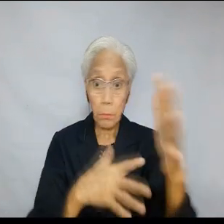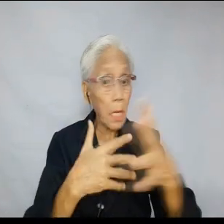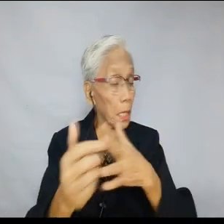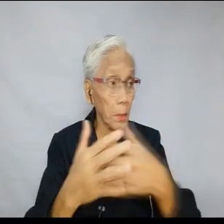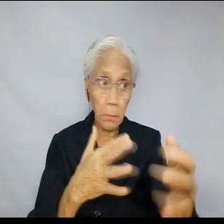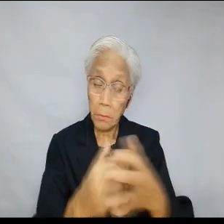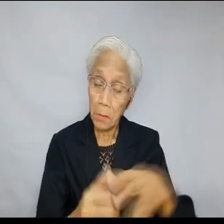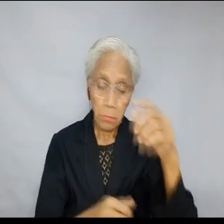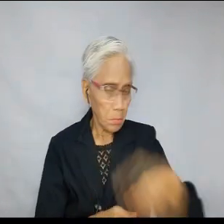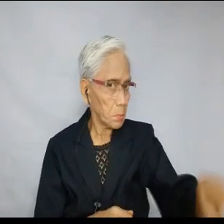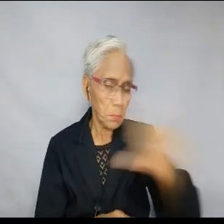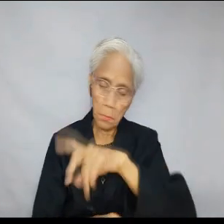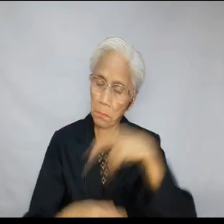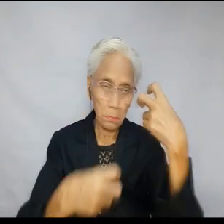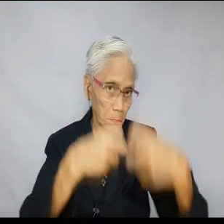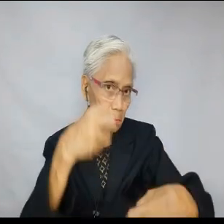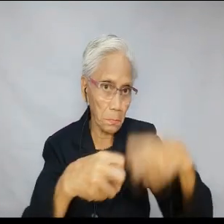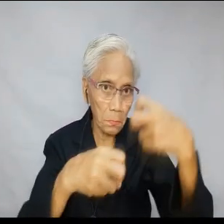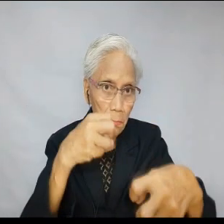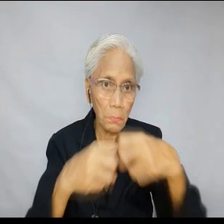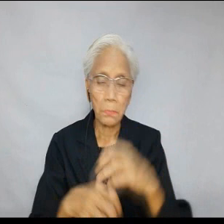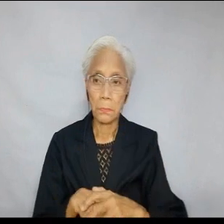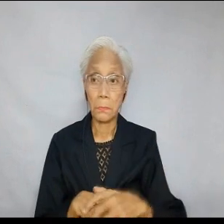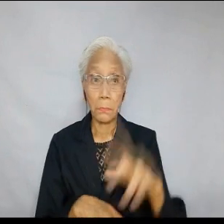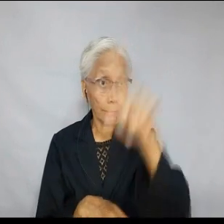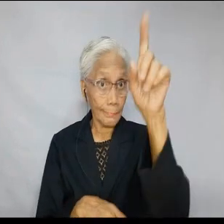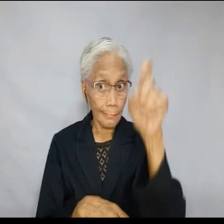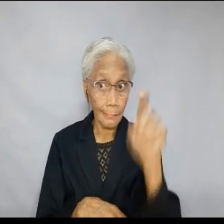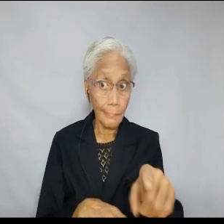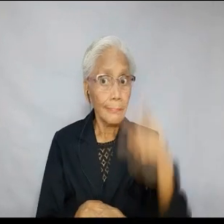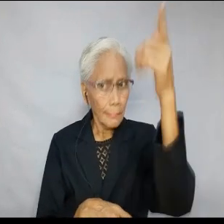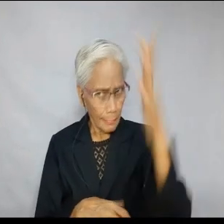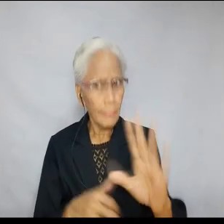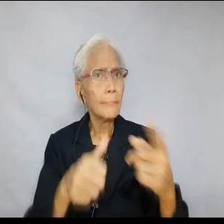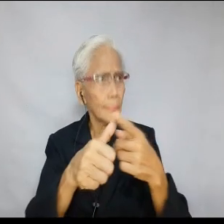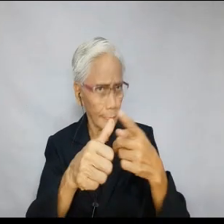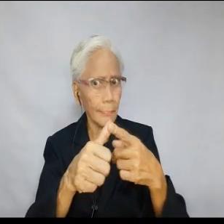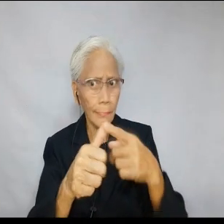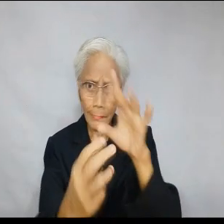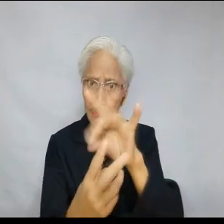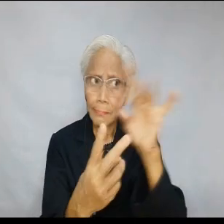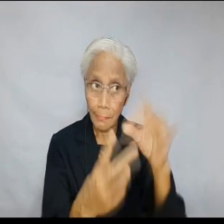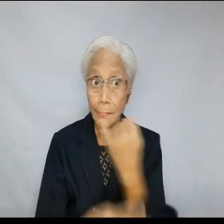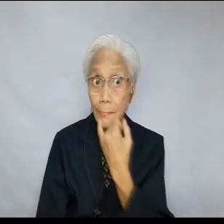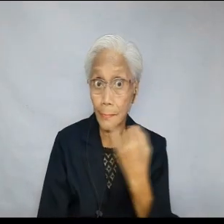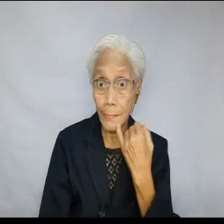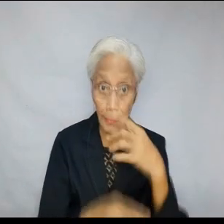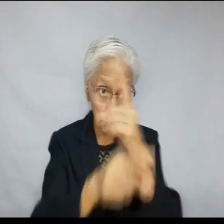despite our adversities. Question: God's first choice was Israel,